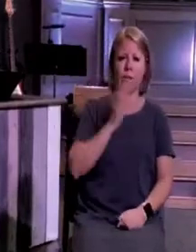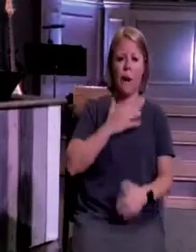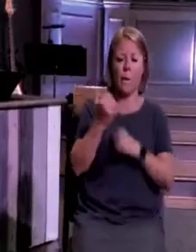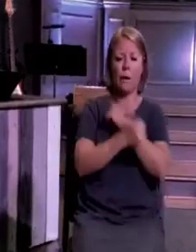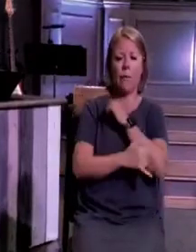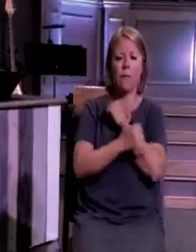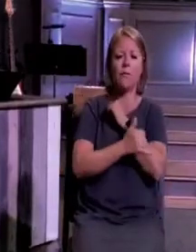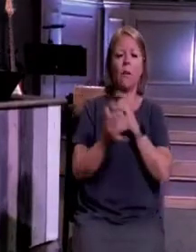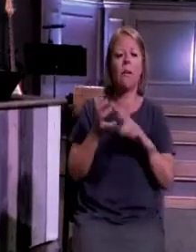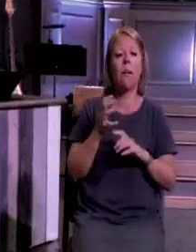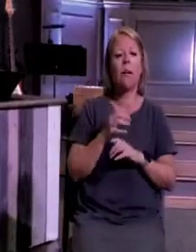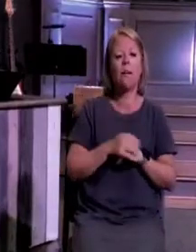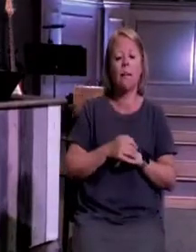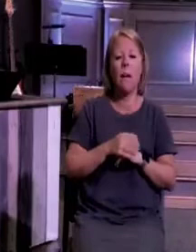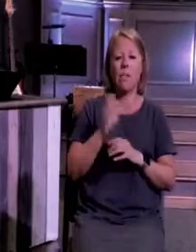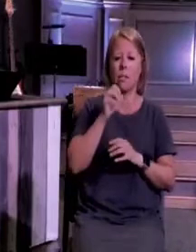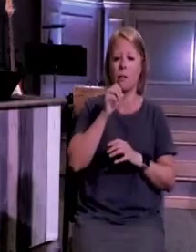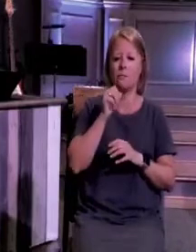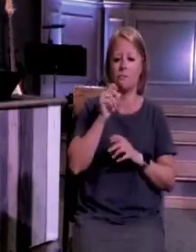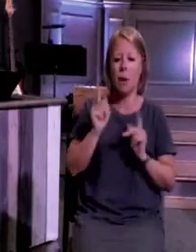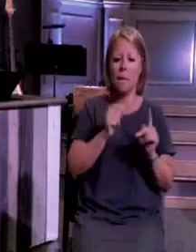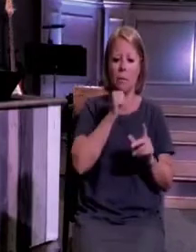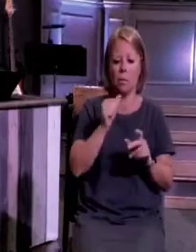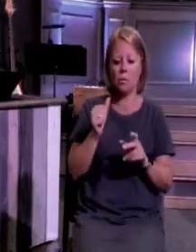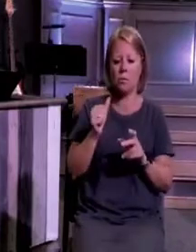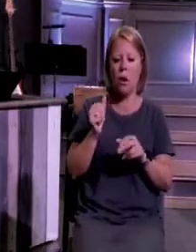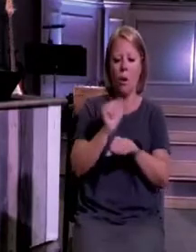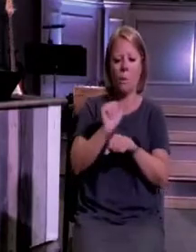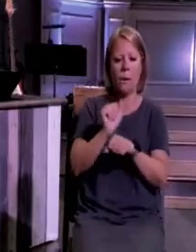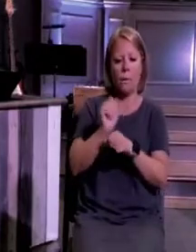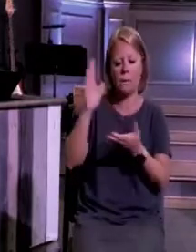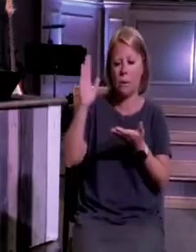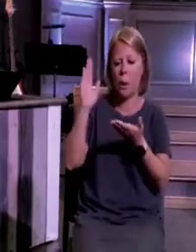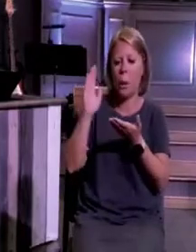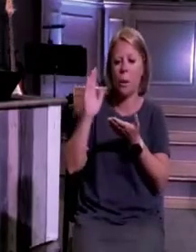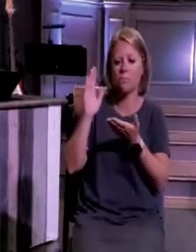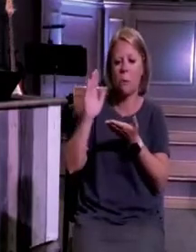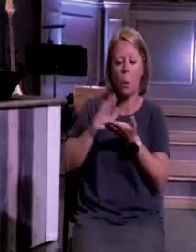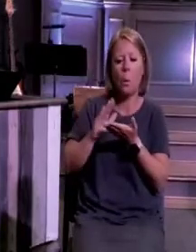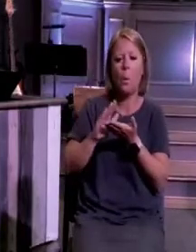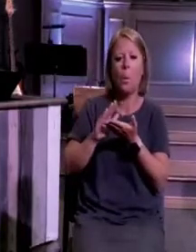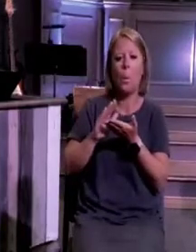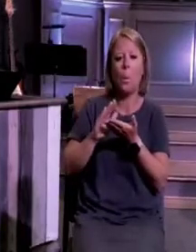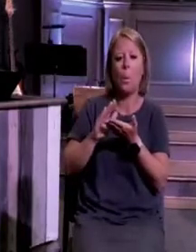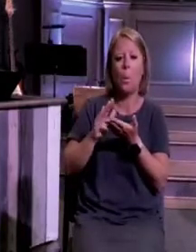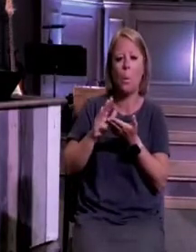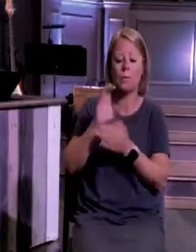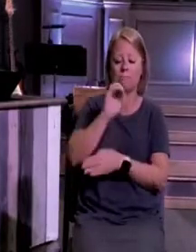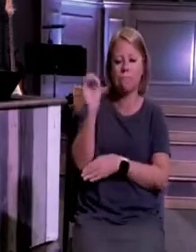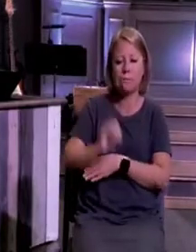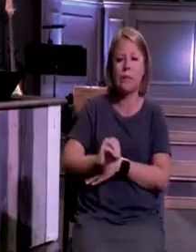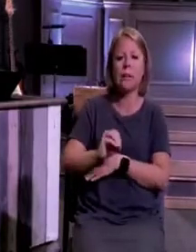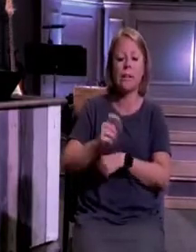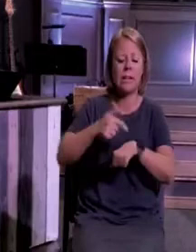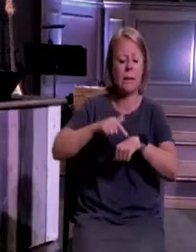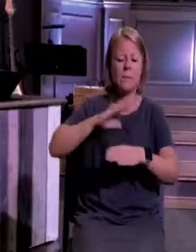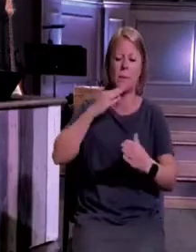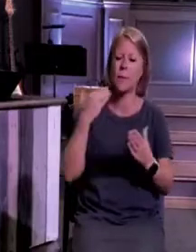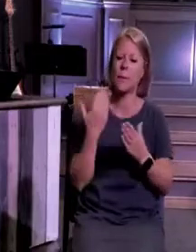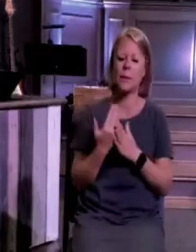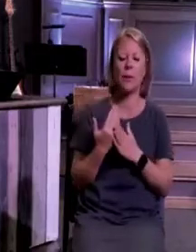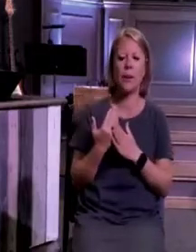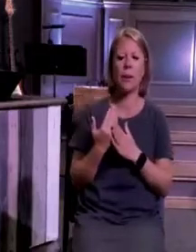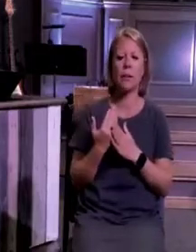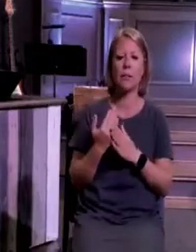country. And the unemployment was at its lowest that it's ever been in the history of our country. And times were good. So